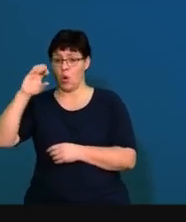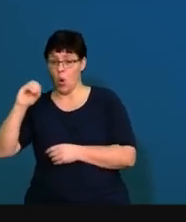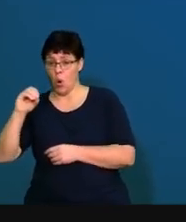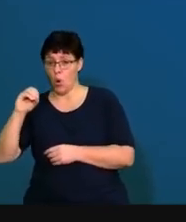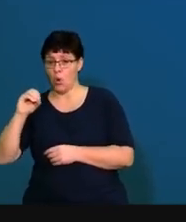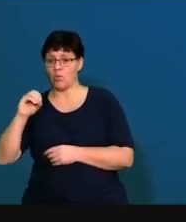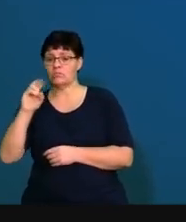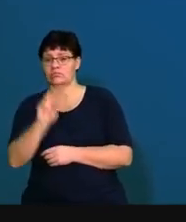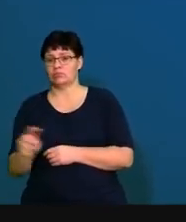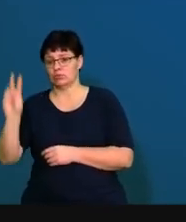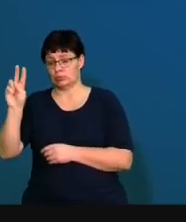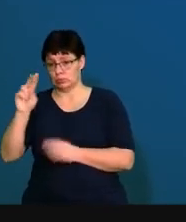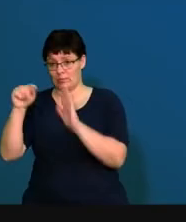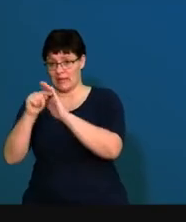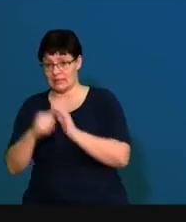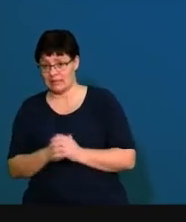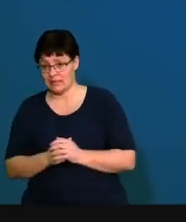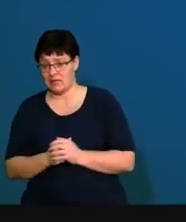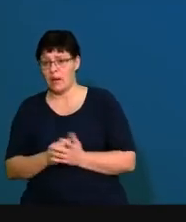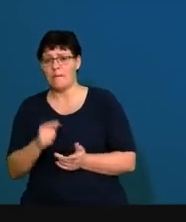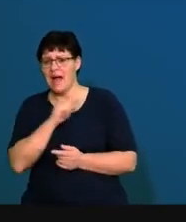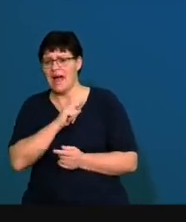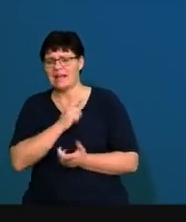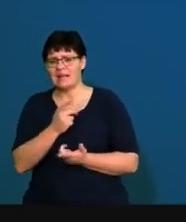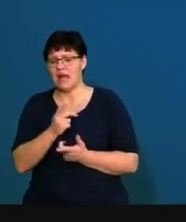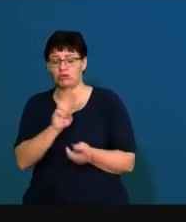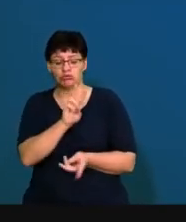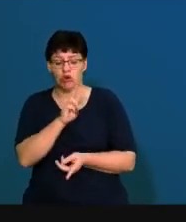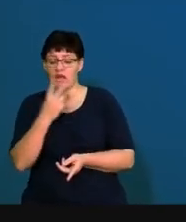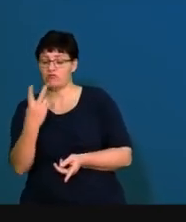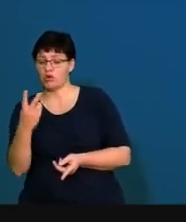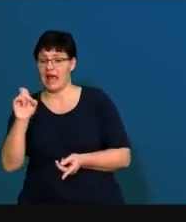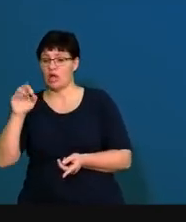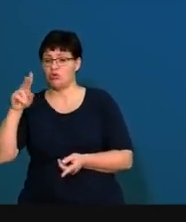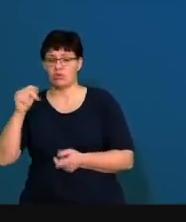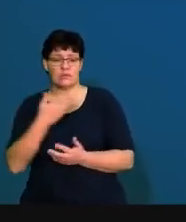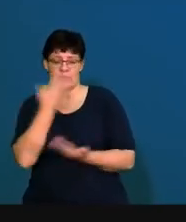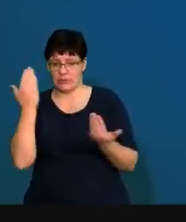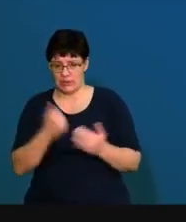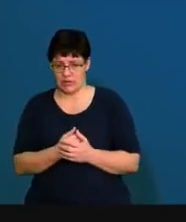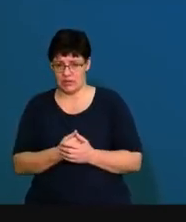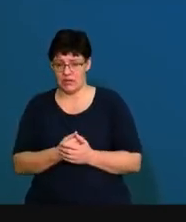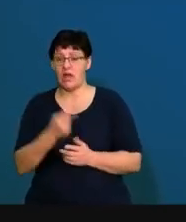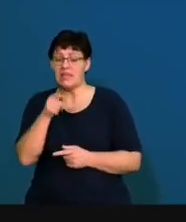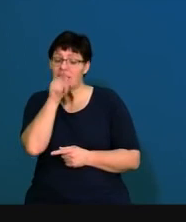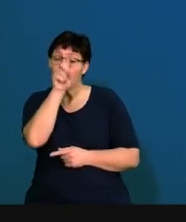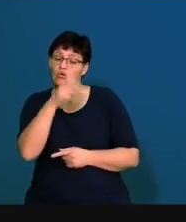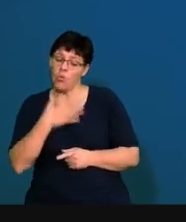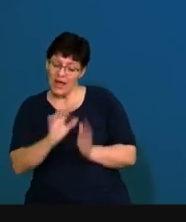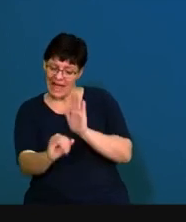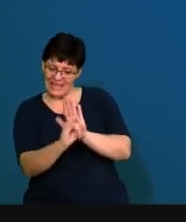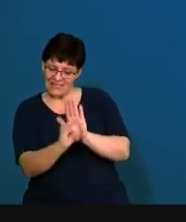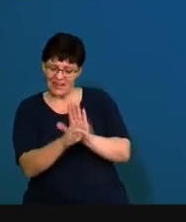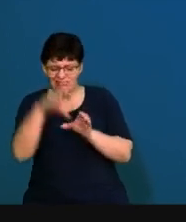one becomes a spectator because it's not in any way involved in the transfer of electrons. So this question wanted us to